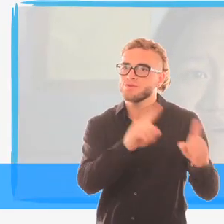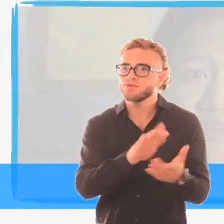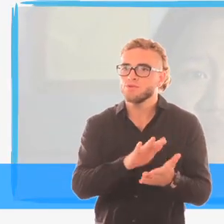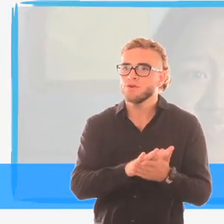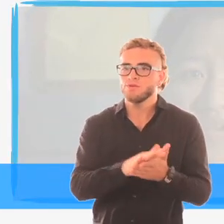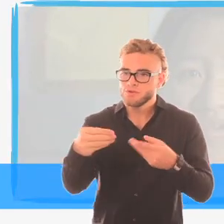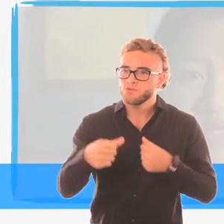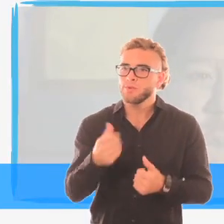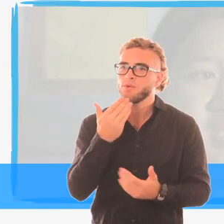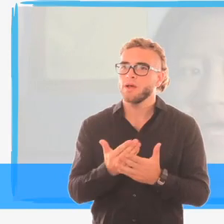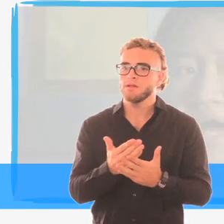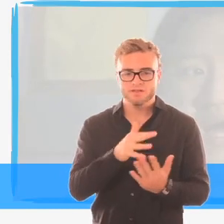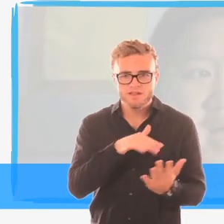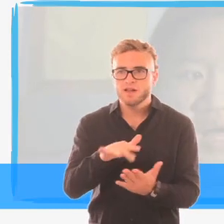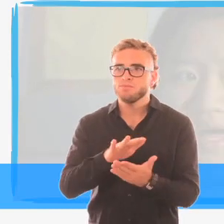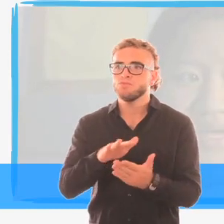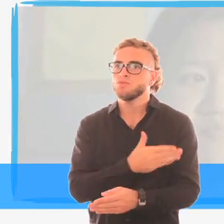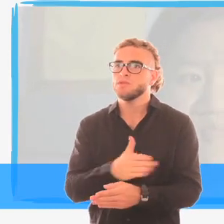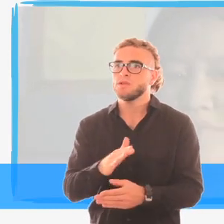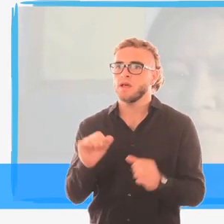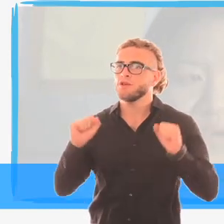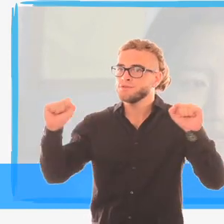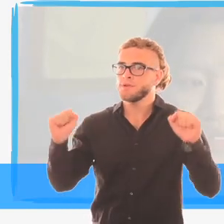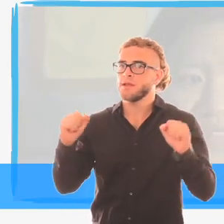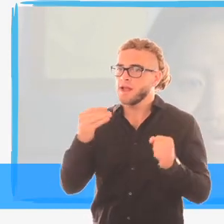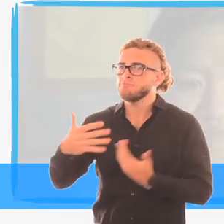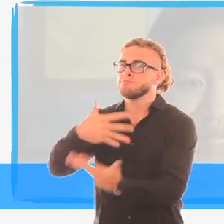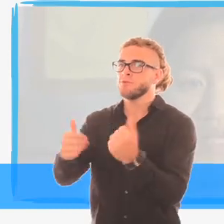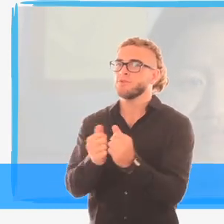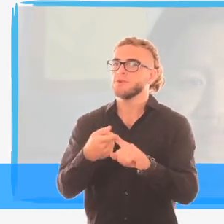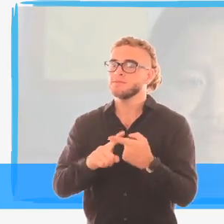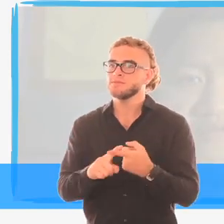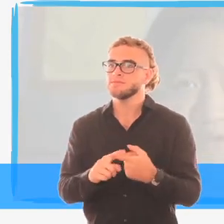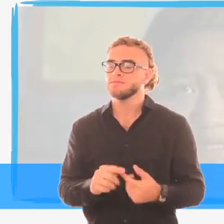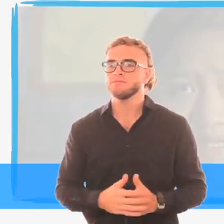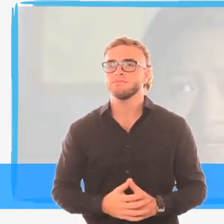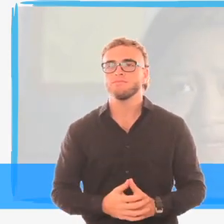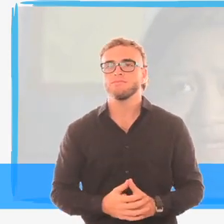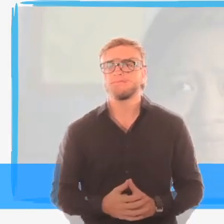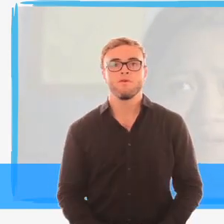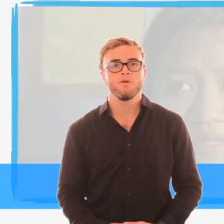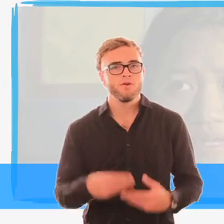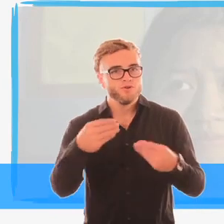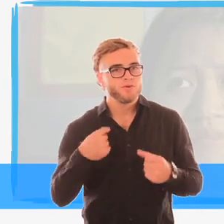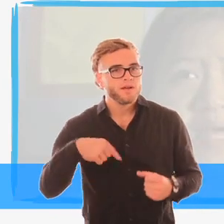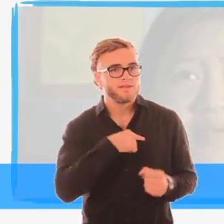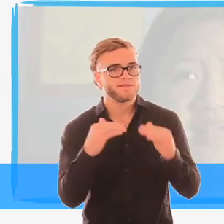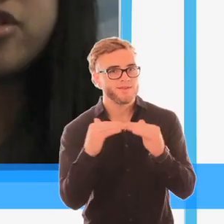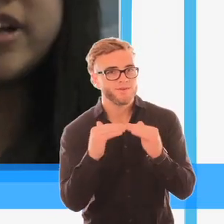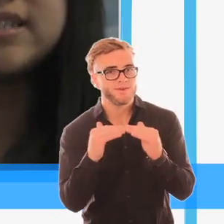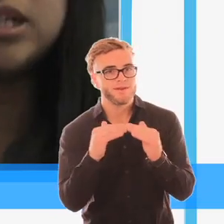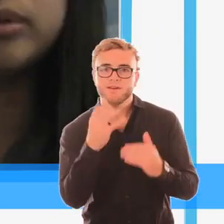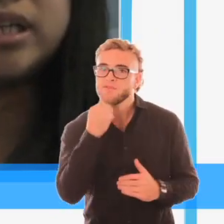A girl from Armenia. I have the right to go to school, to be treated well, to study music, to go out with friends, to do physical